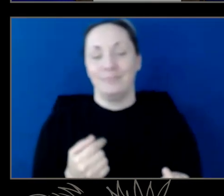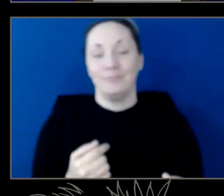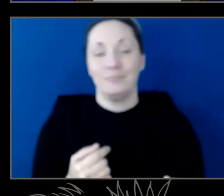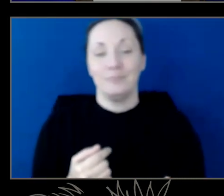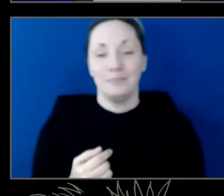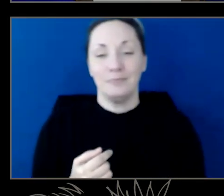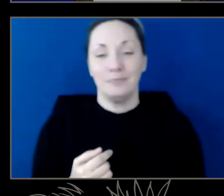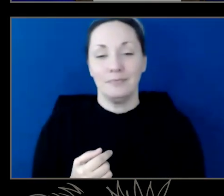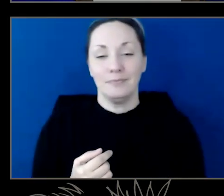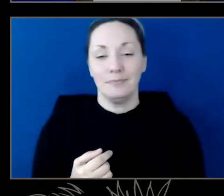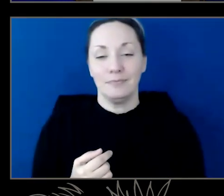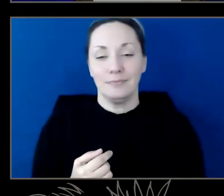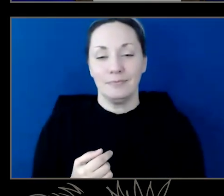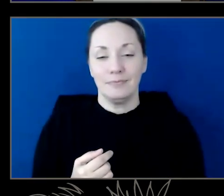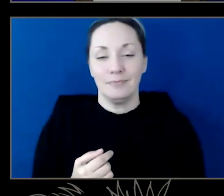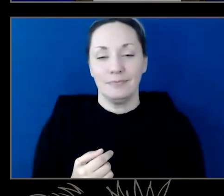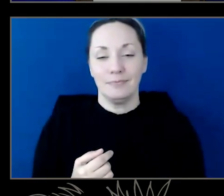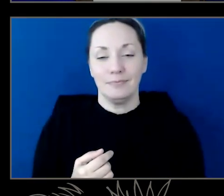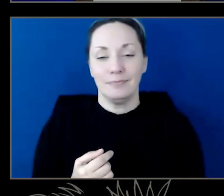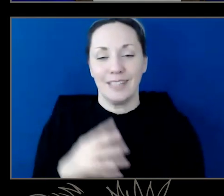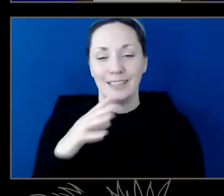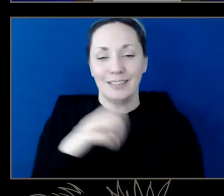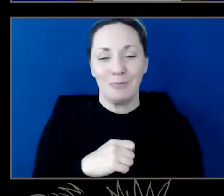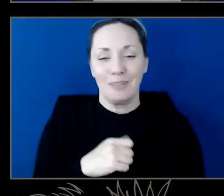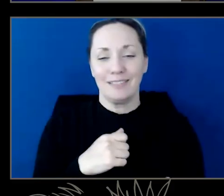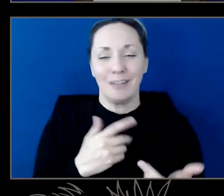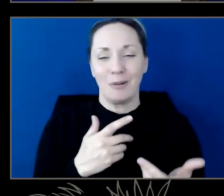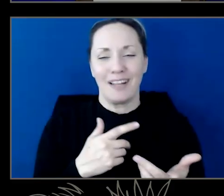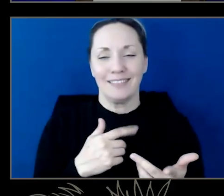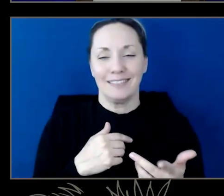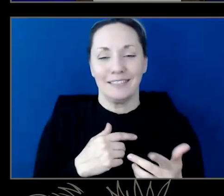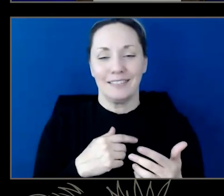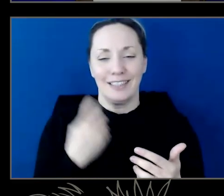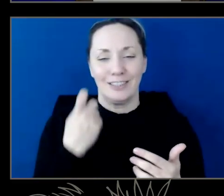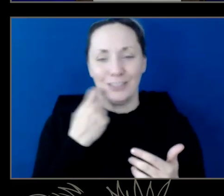The streaming has lag, so they just realized. Okay.